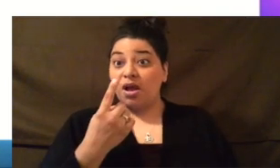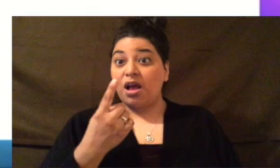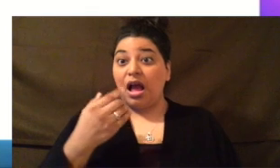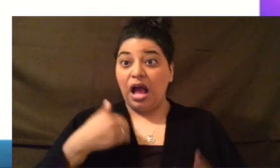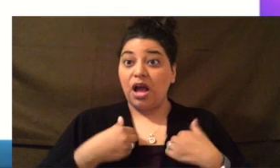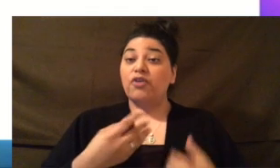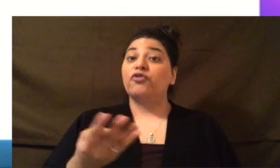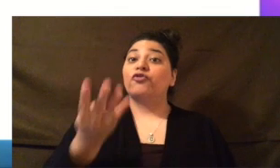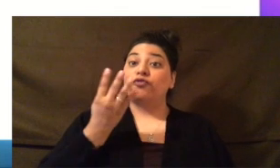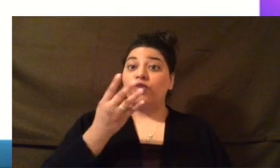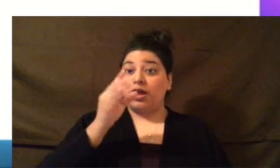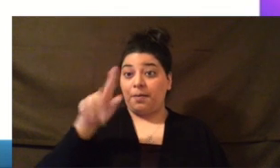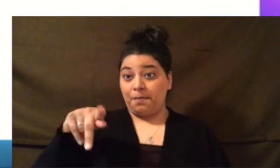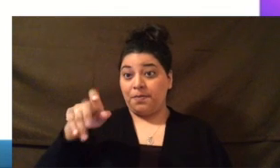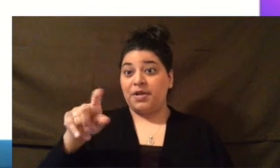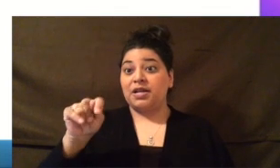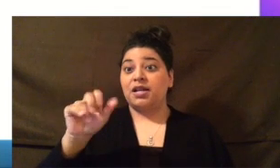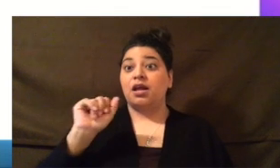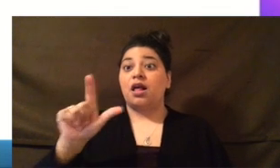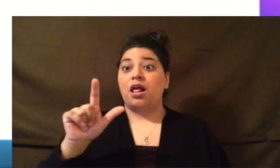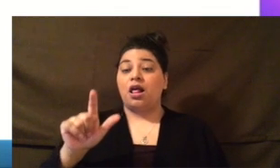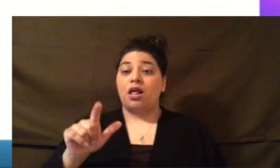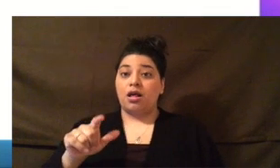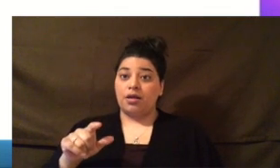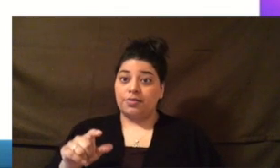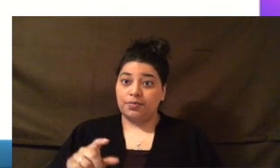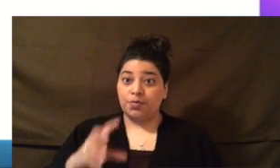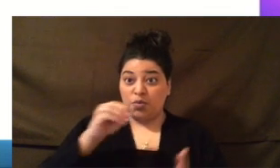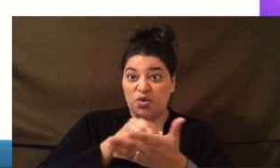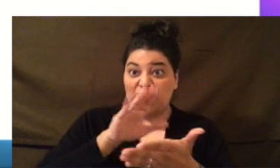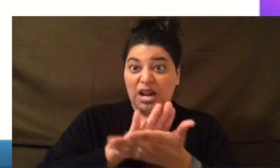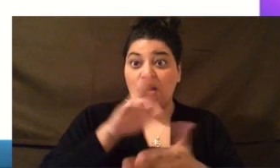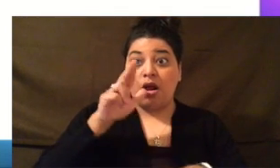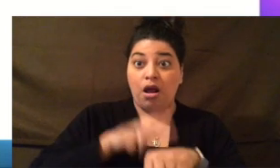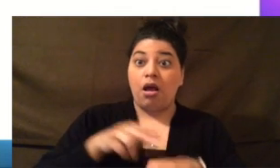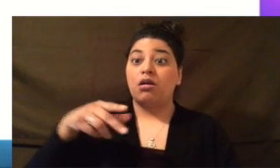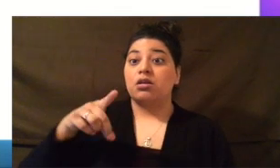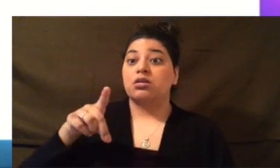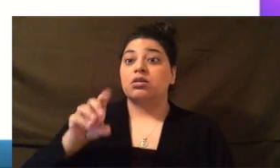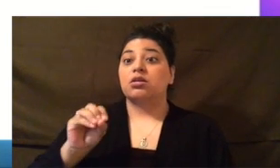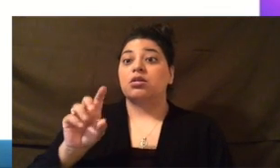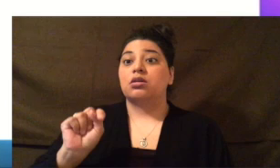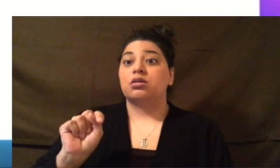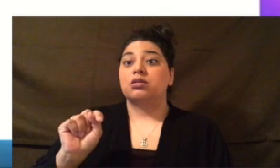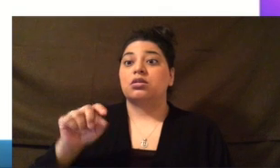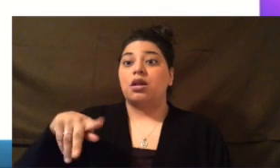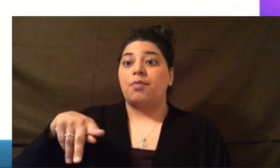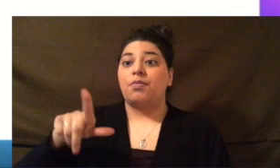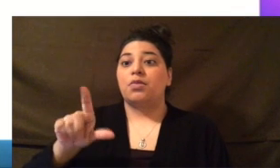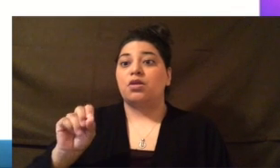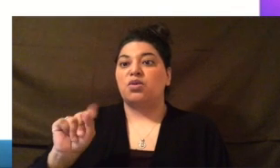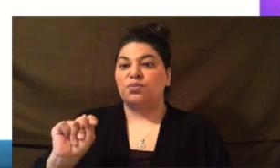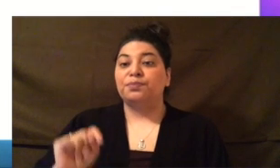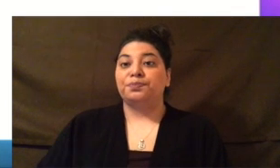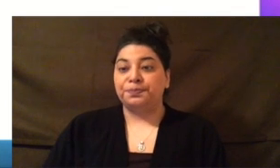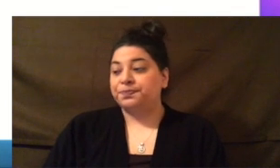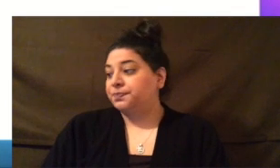Whoa, looks like there's only one flower that has 4 petals. So let's go ahead and log that on our dot